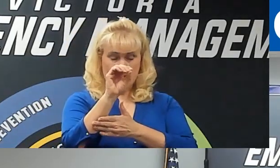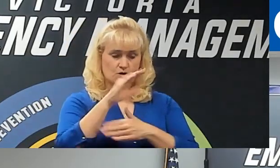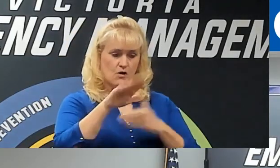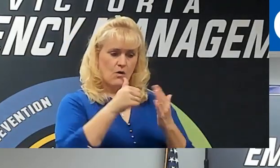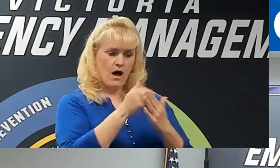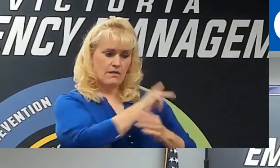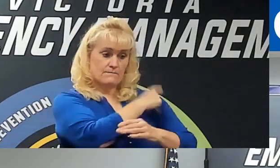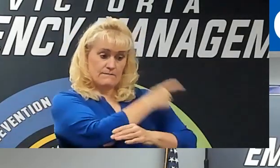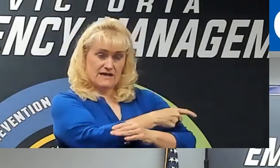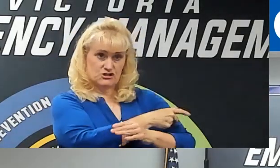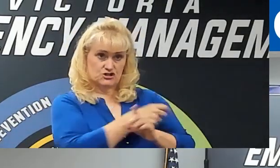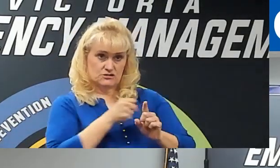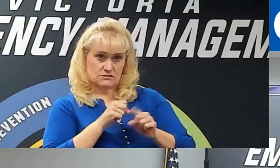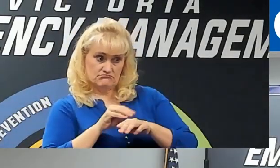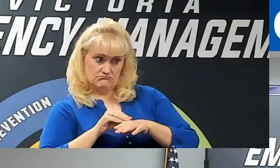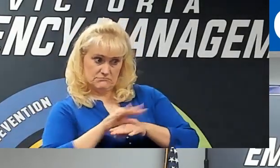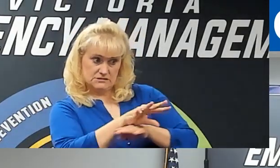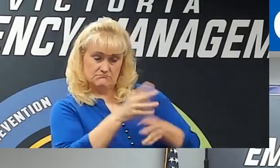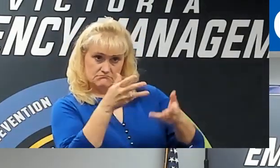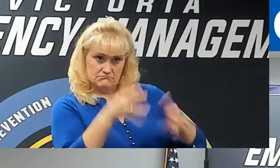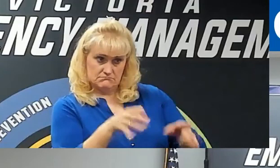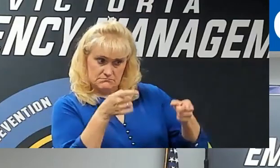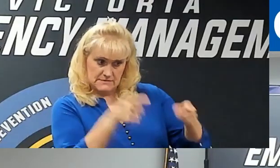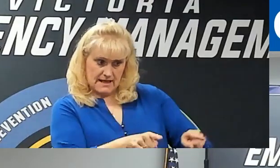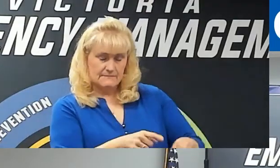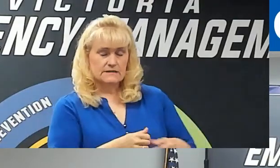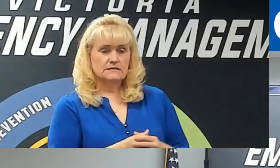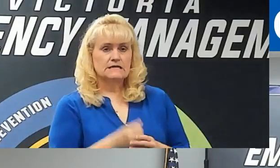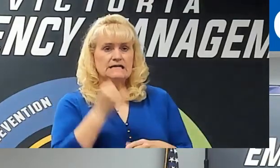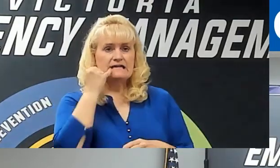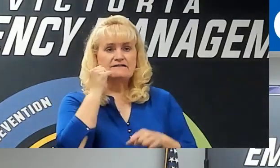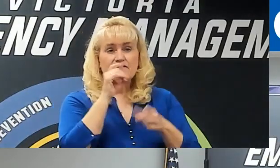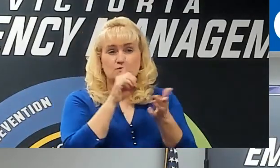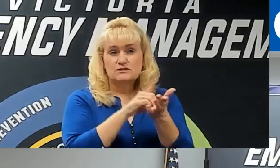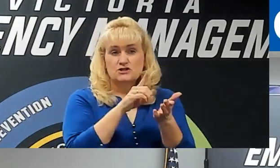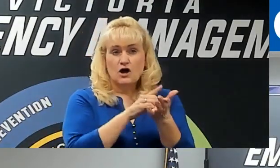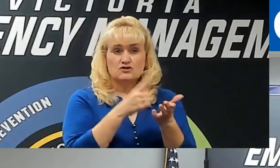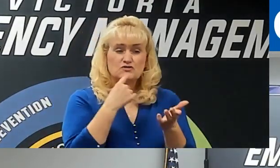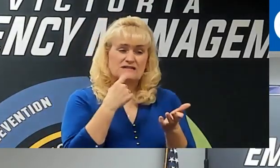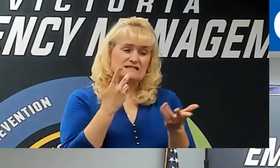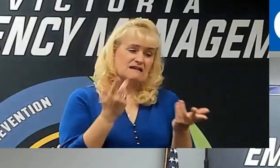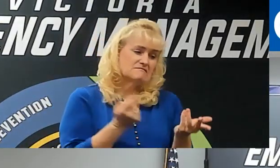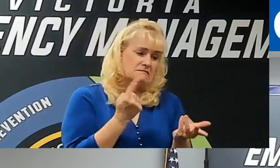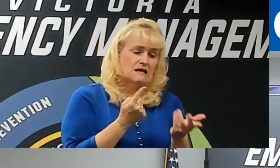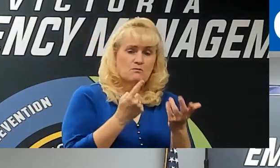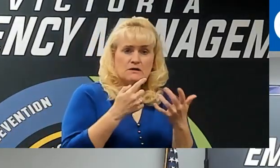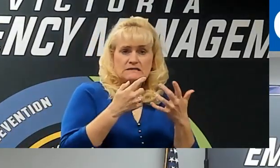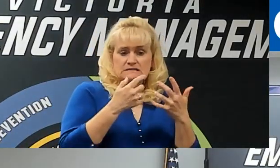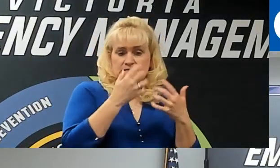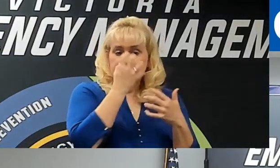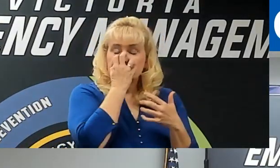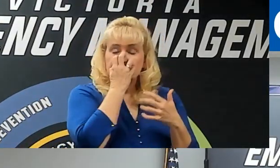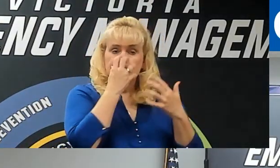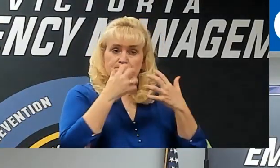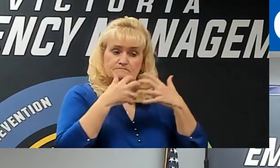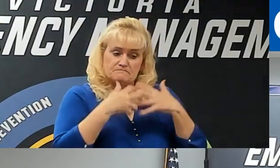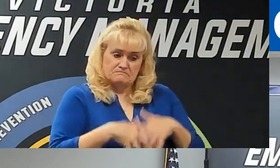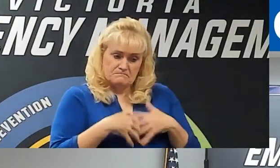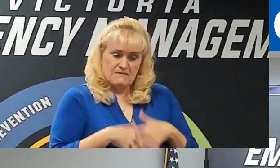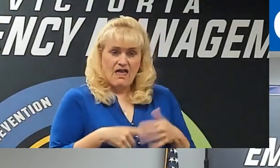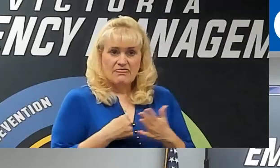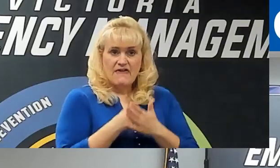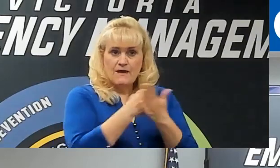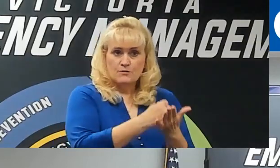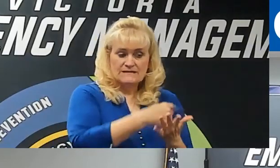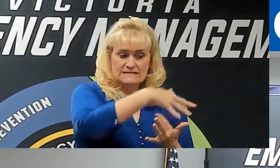a significant exposure. In other words, if there was a provider or say a respiratory therapist or whatever, a technician that had an interaction with